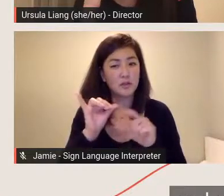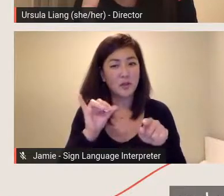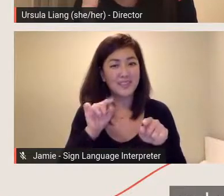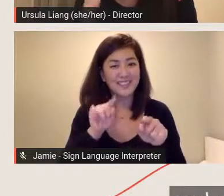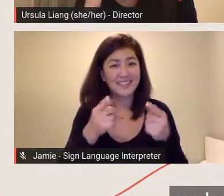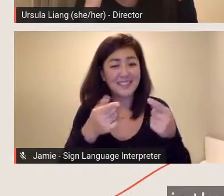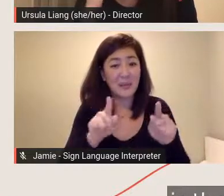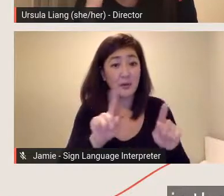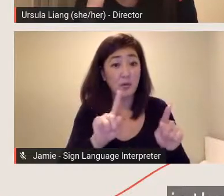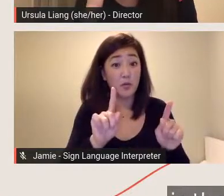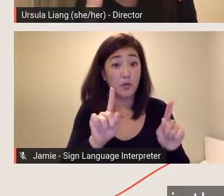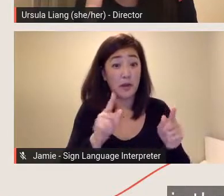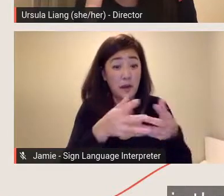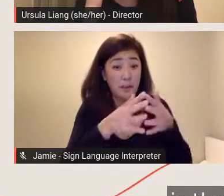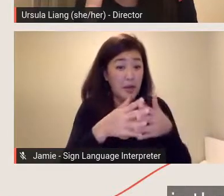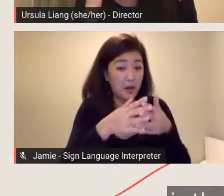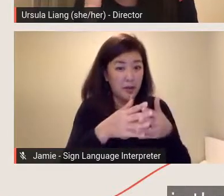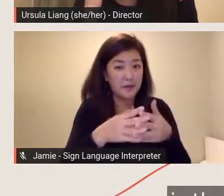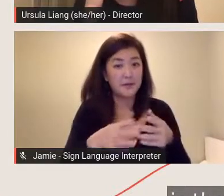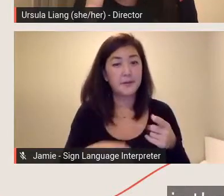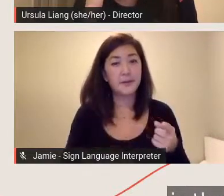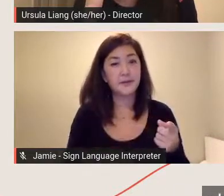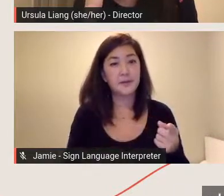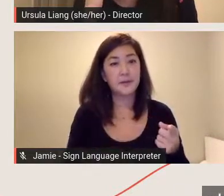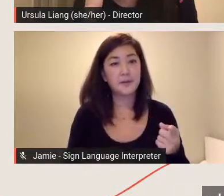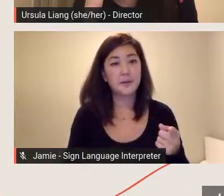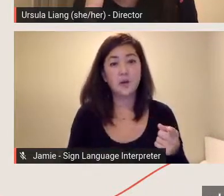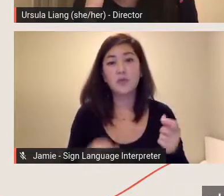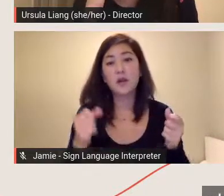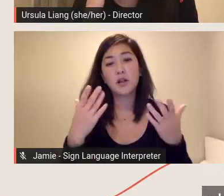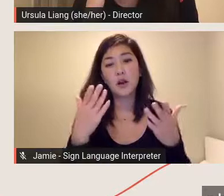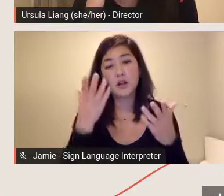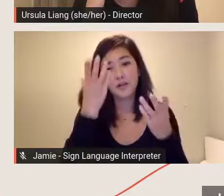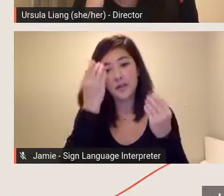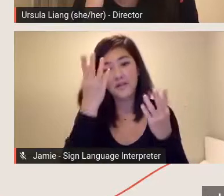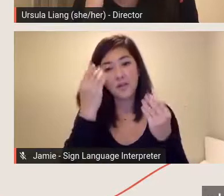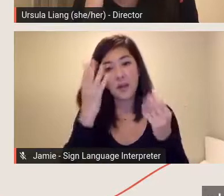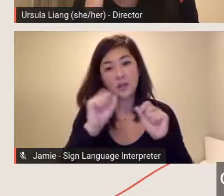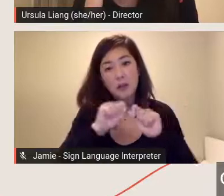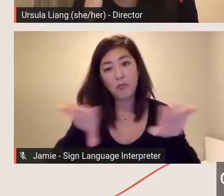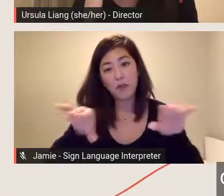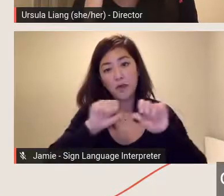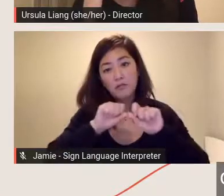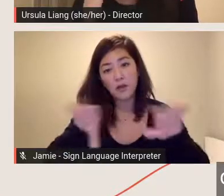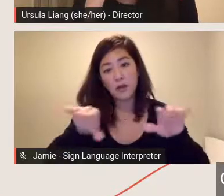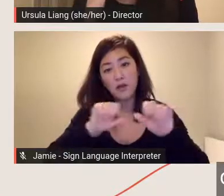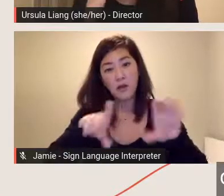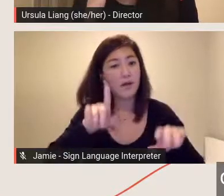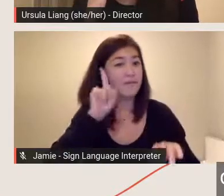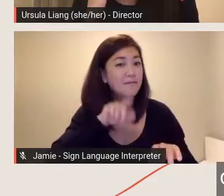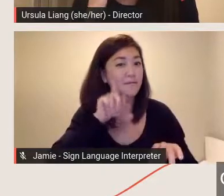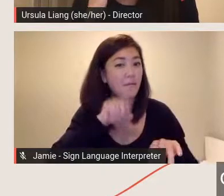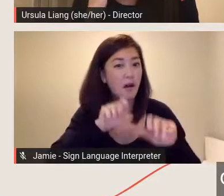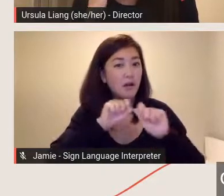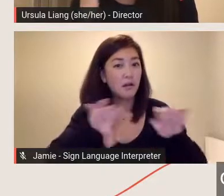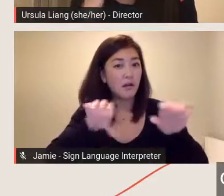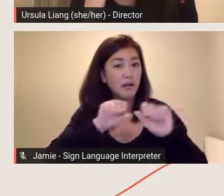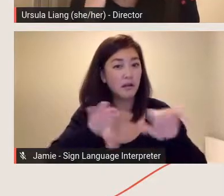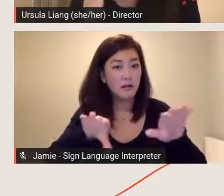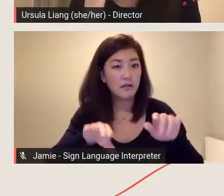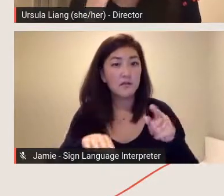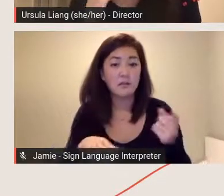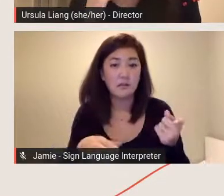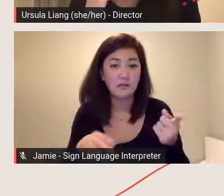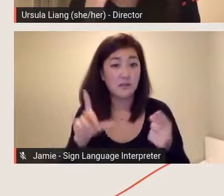include it, is that this is also happening in America at a time when there was a lot of disinformation being sown by like foreign governments.